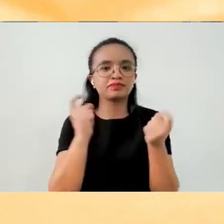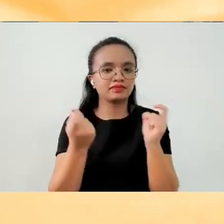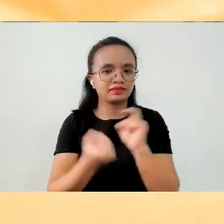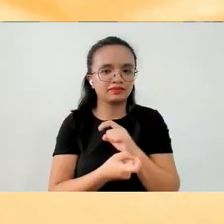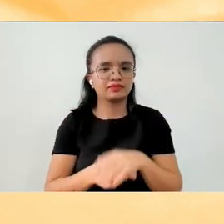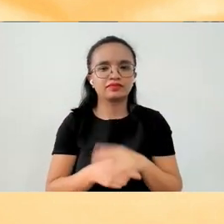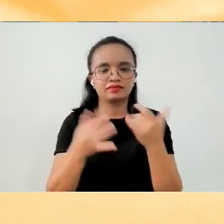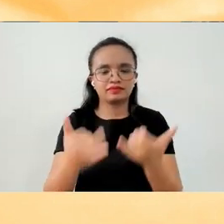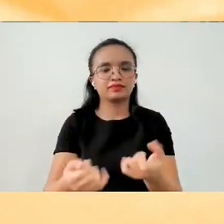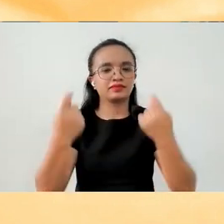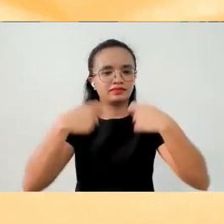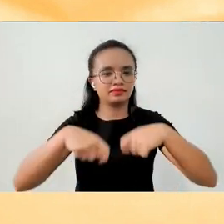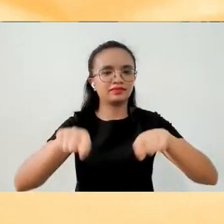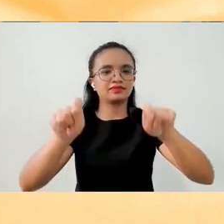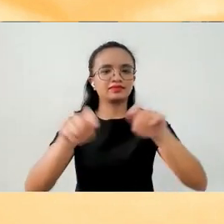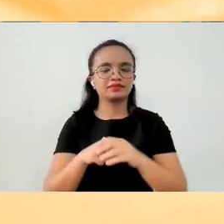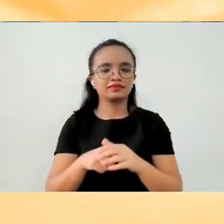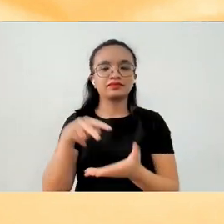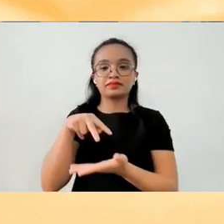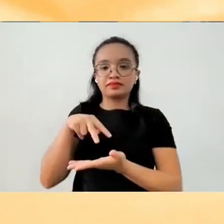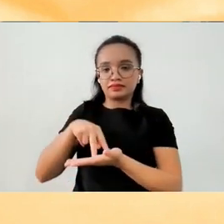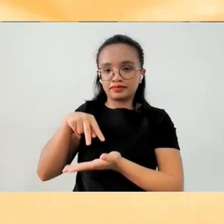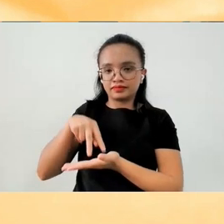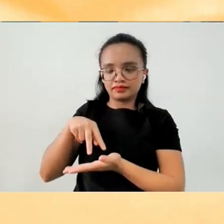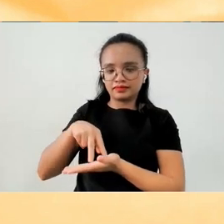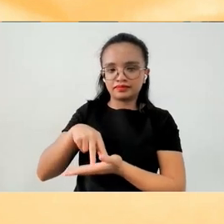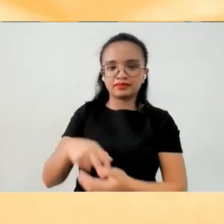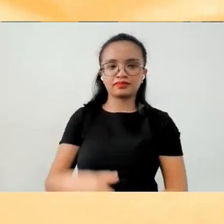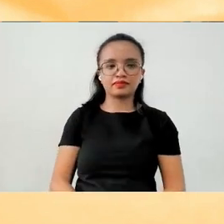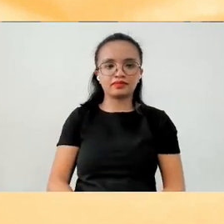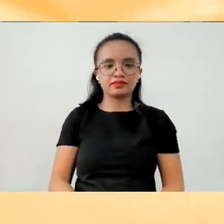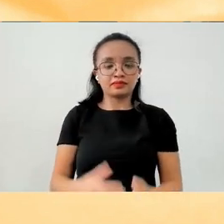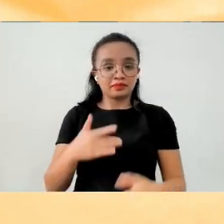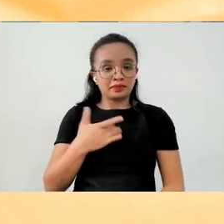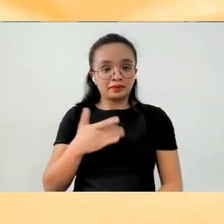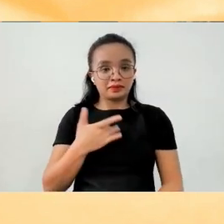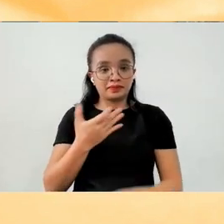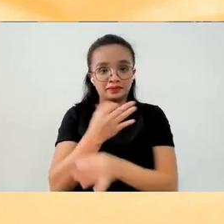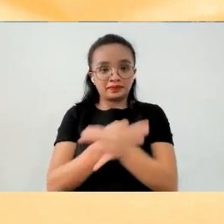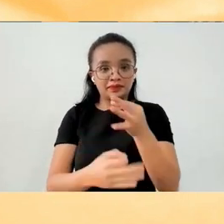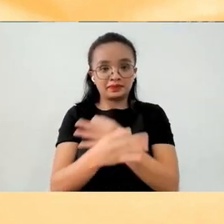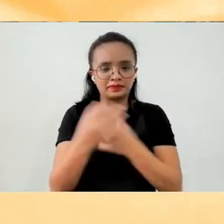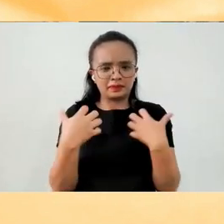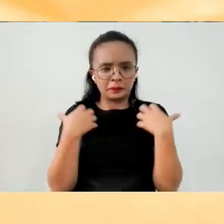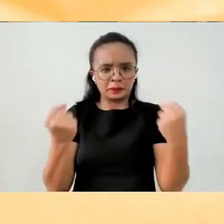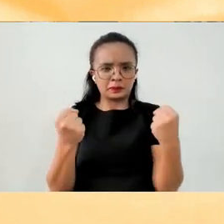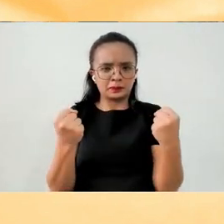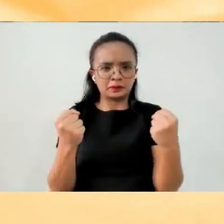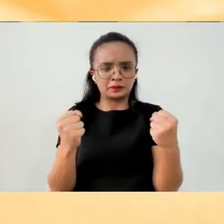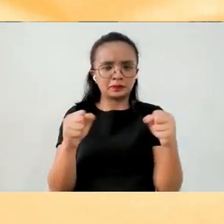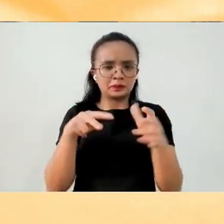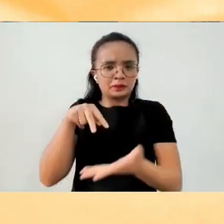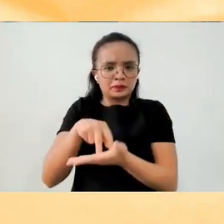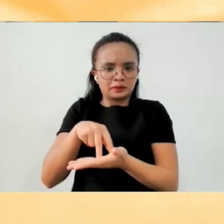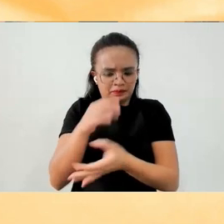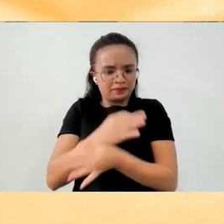give it a try. Stand up. Can you feel your feet solid on the ground? You're